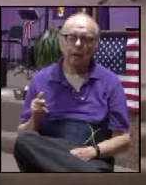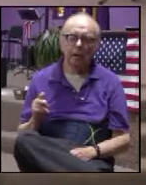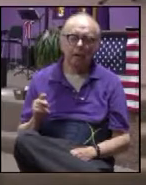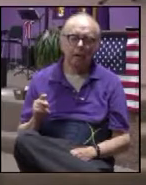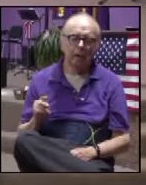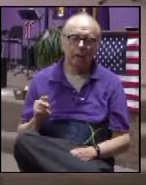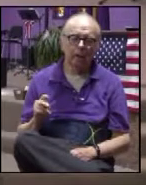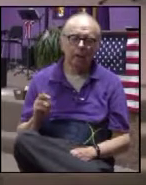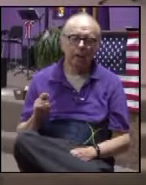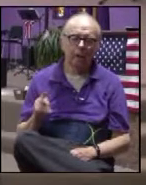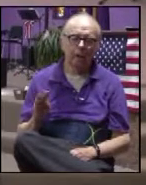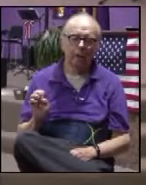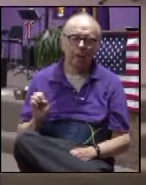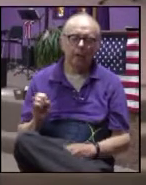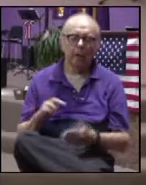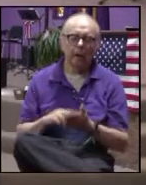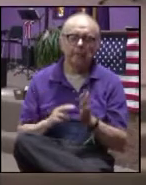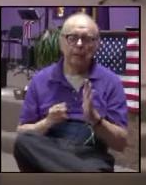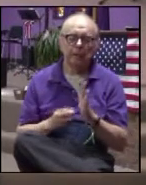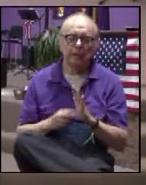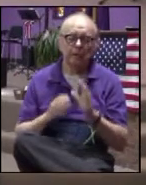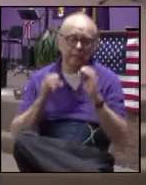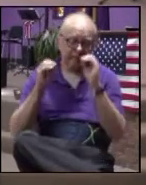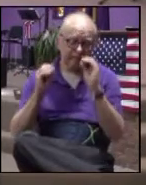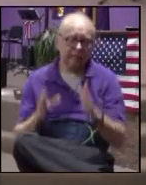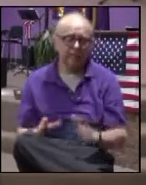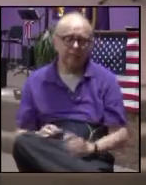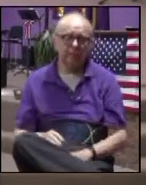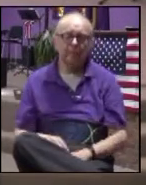Rabbi means teacher.